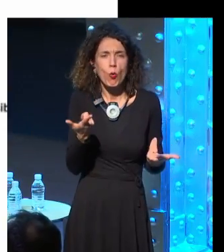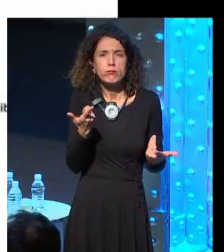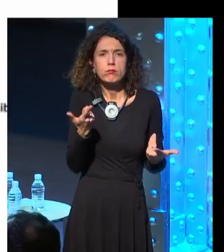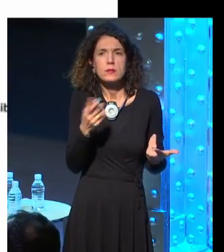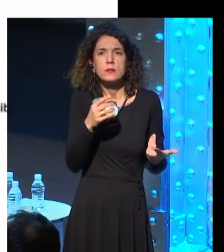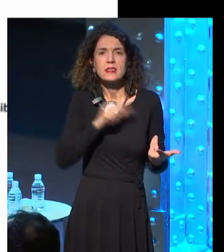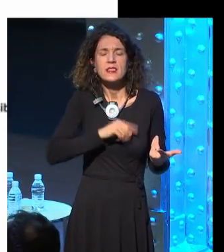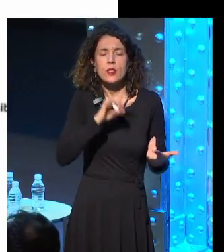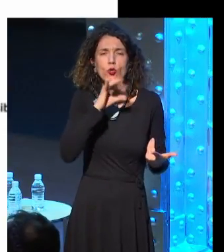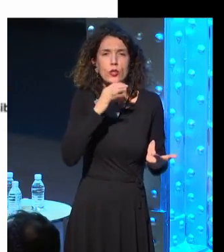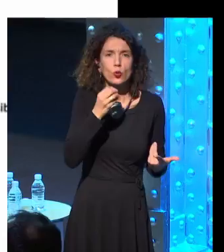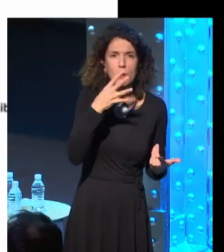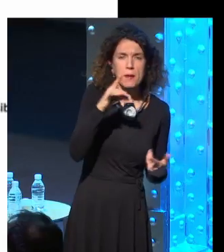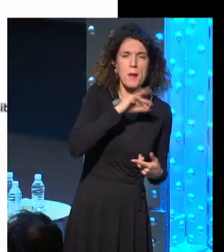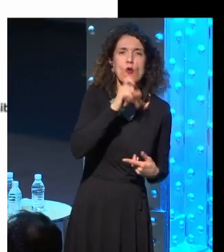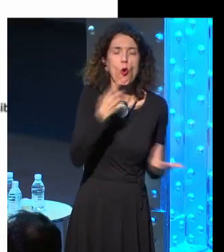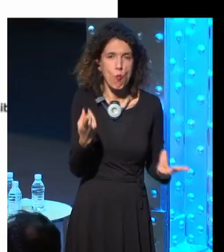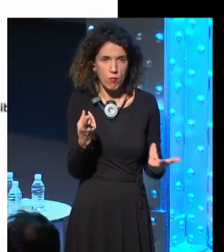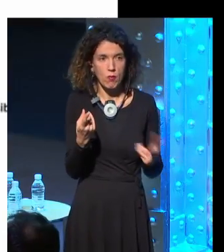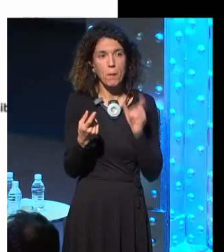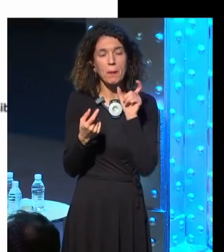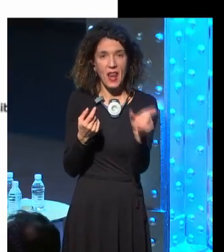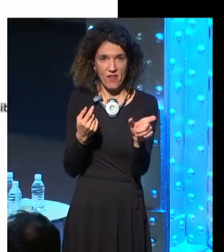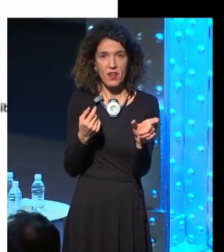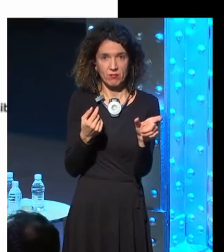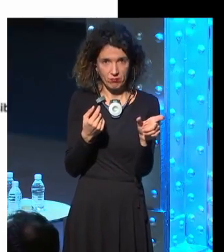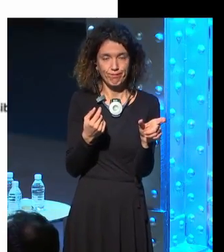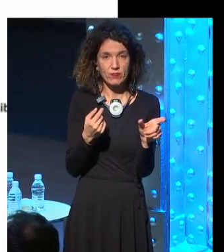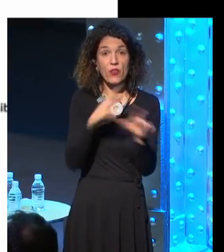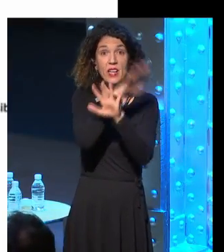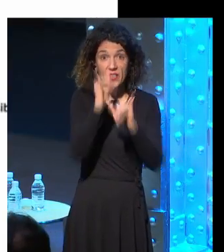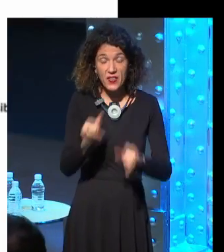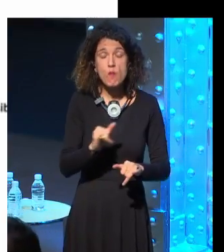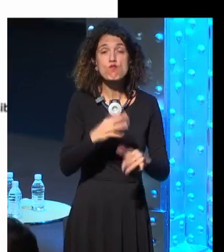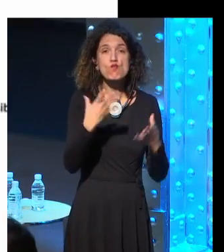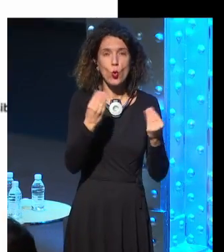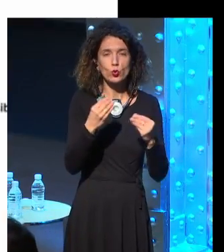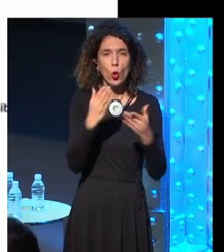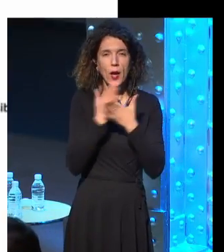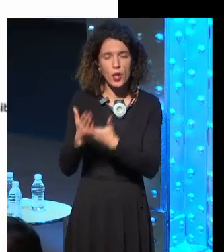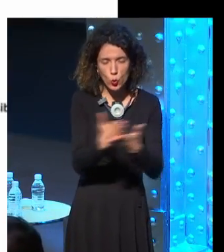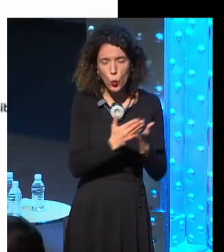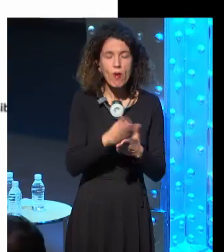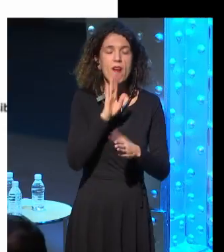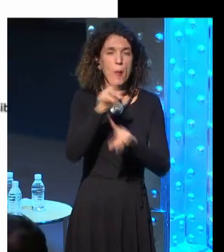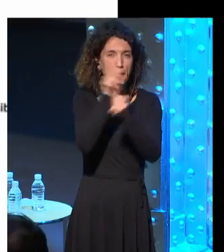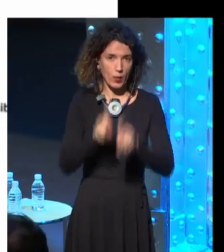World Happiness Report and a lot of other studies are based on this question. Assume that this